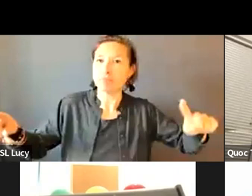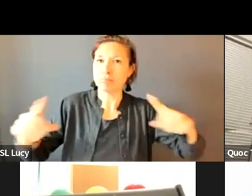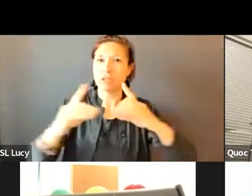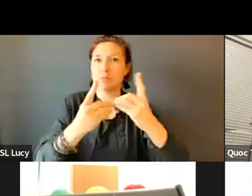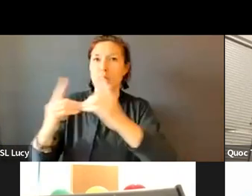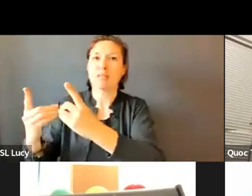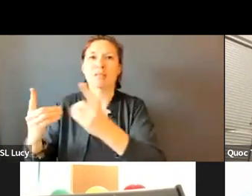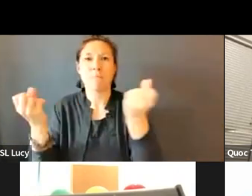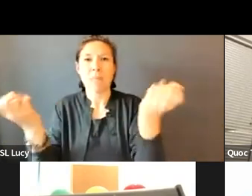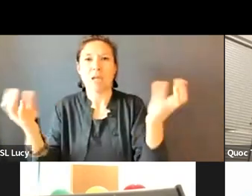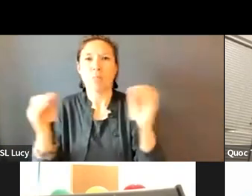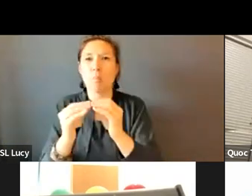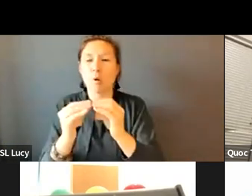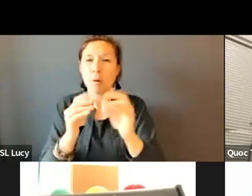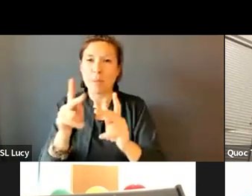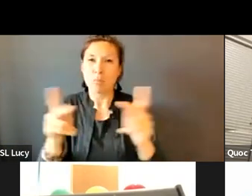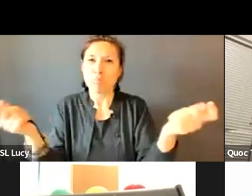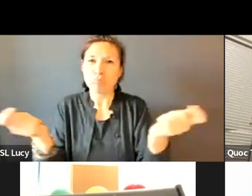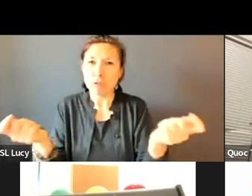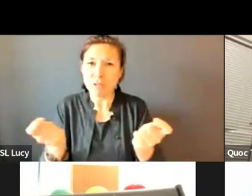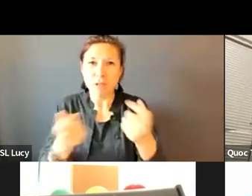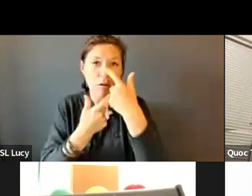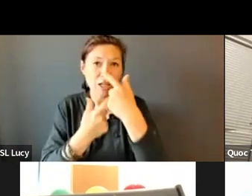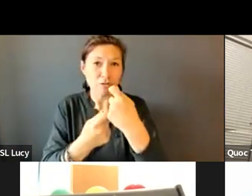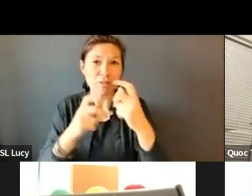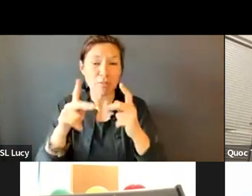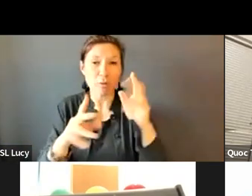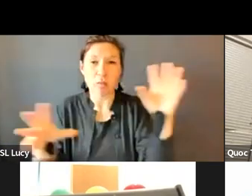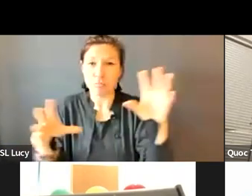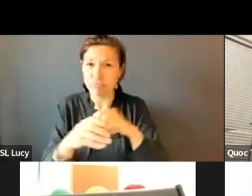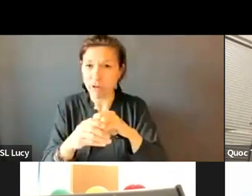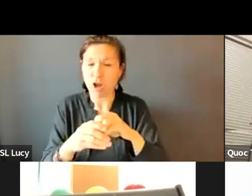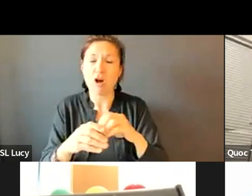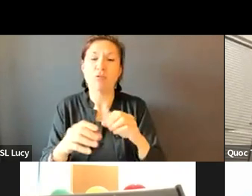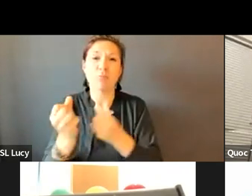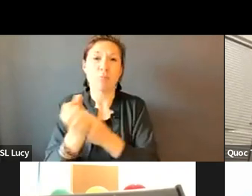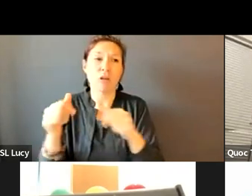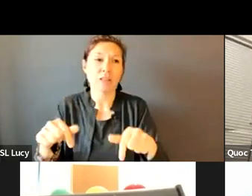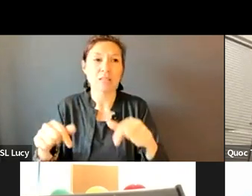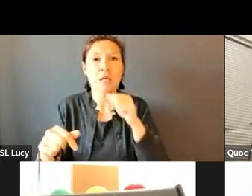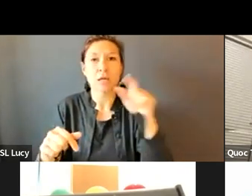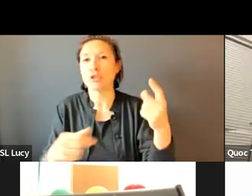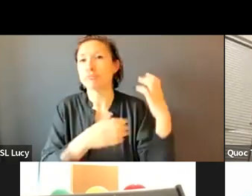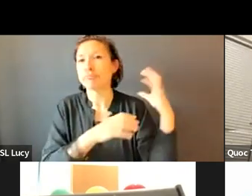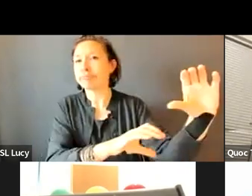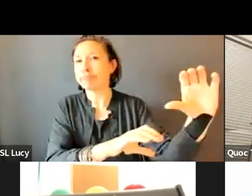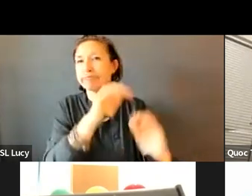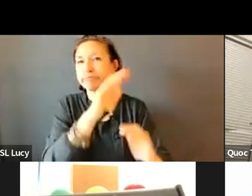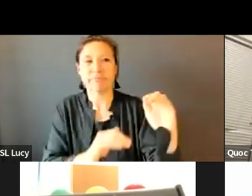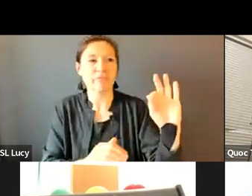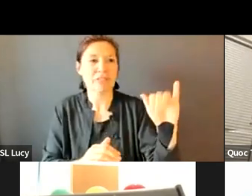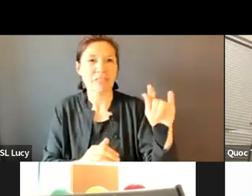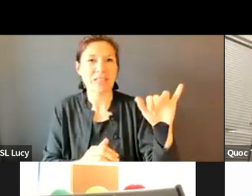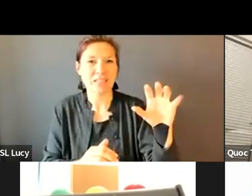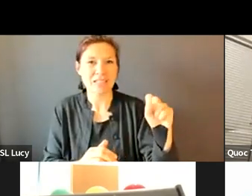stakeholder group that needs to come together to support the work it cannot just fall as an entity within facilities because they'll